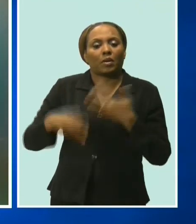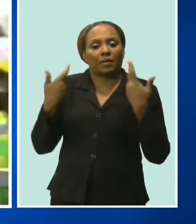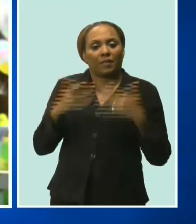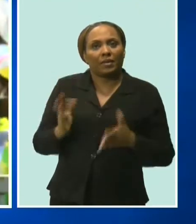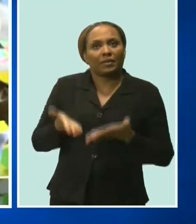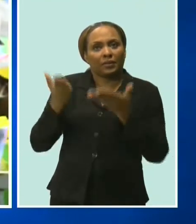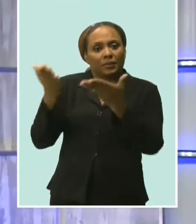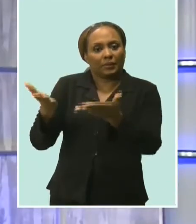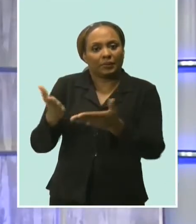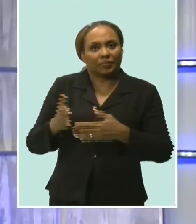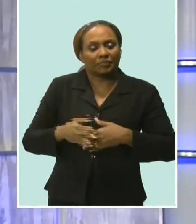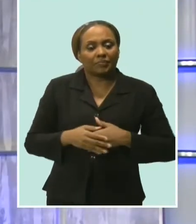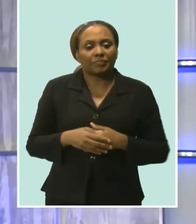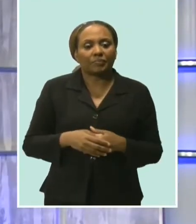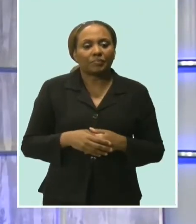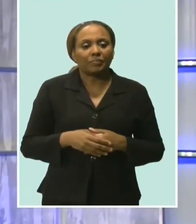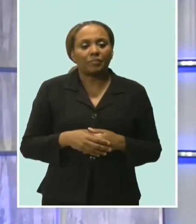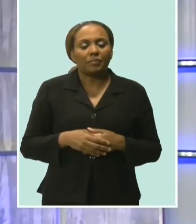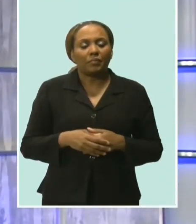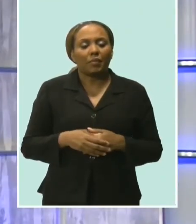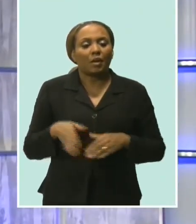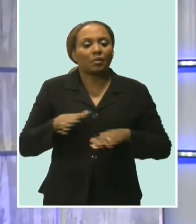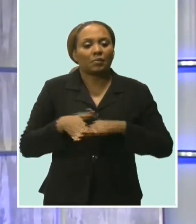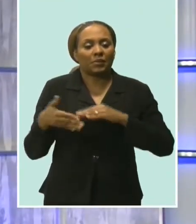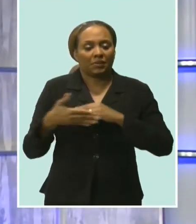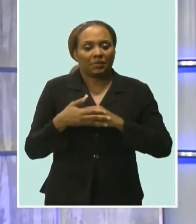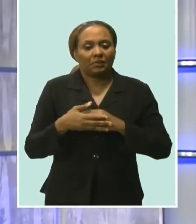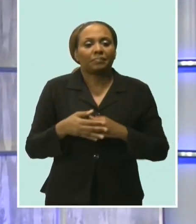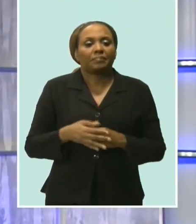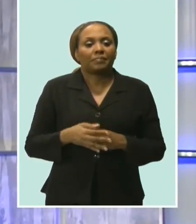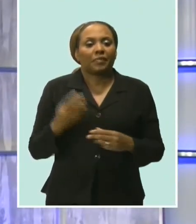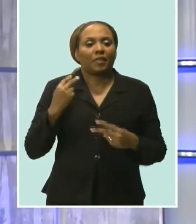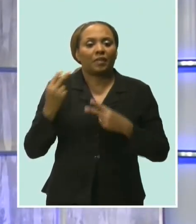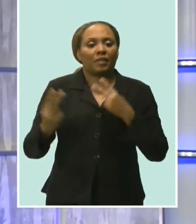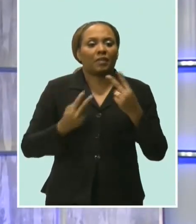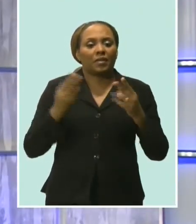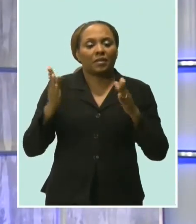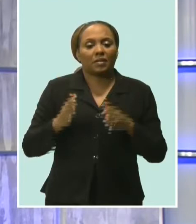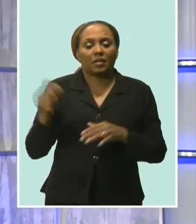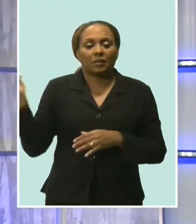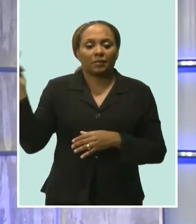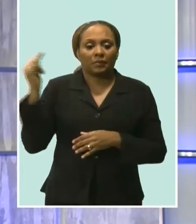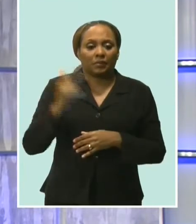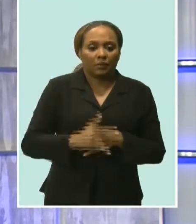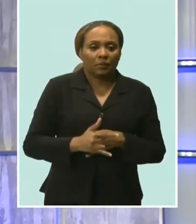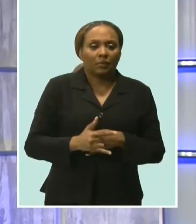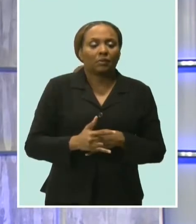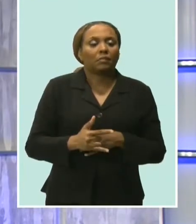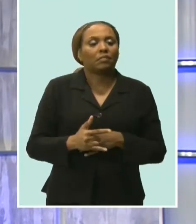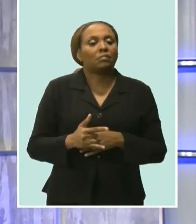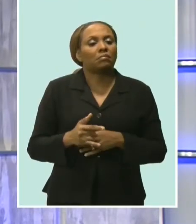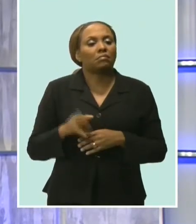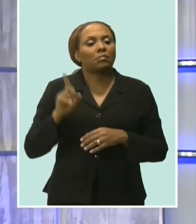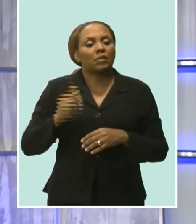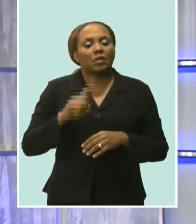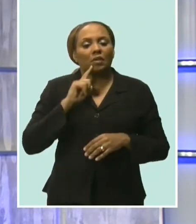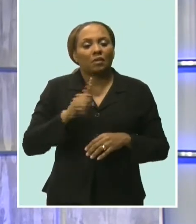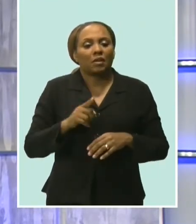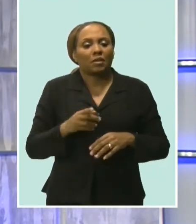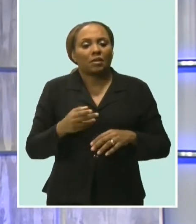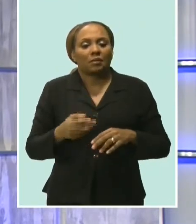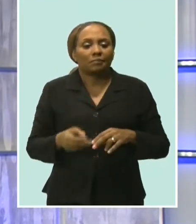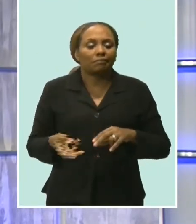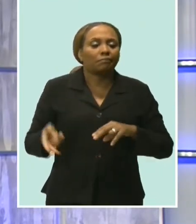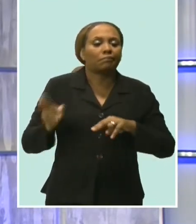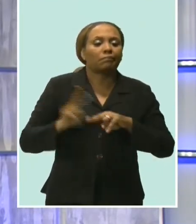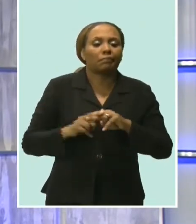submitted. In Jamaica, the expected visitor arrivals for July is expected to move the tourism sector's earnings to